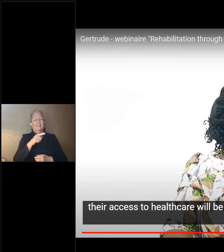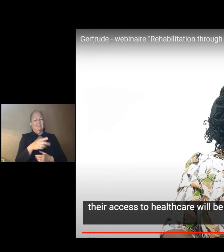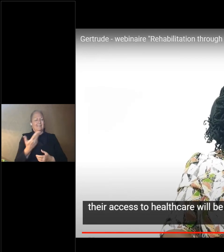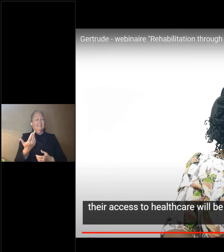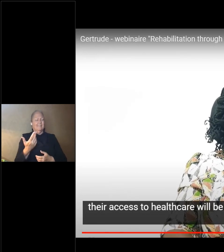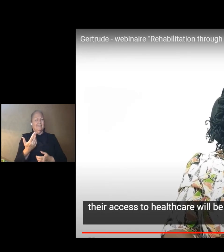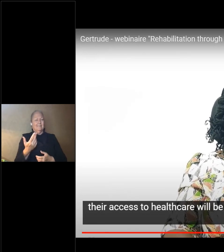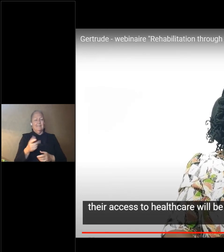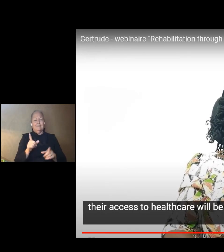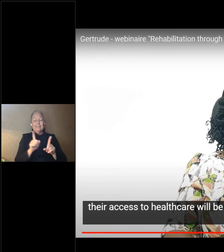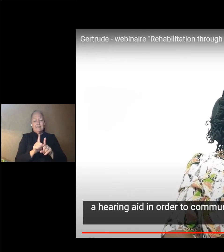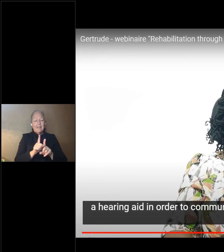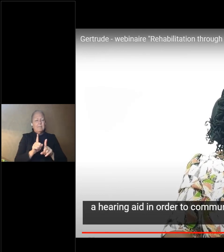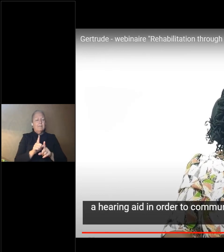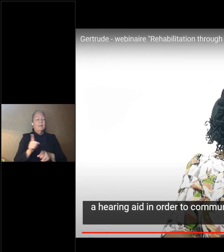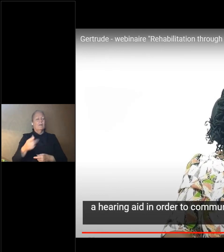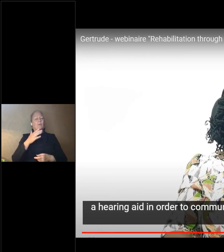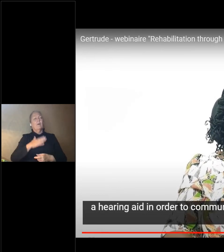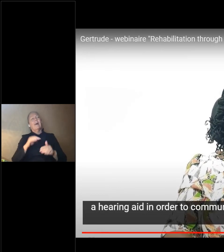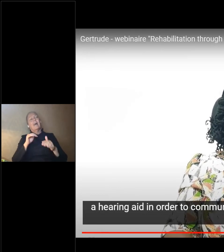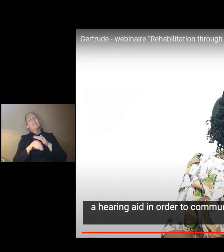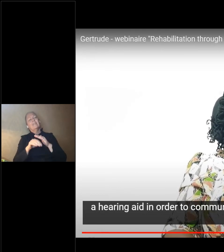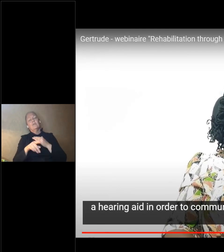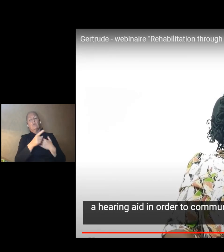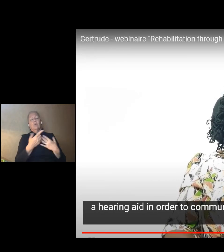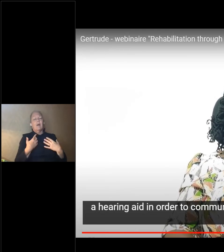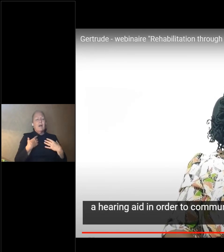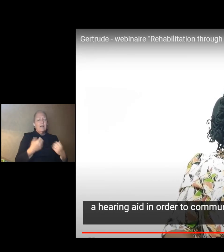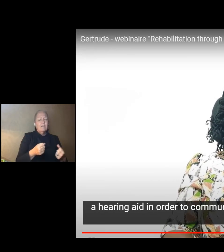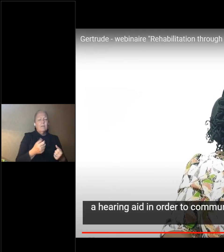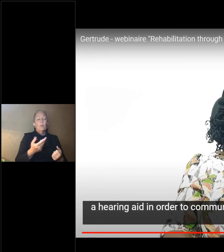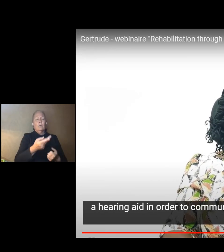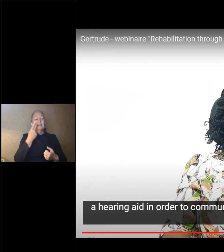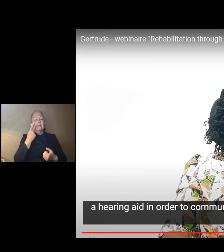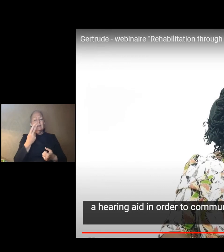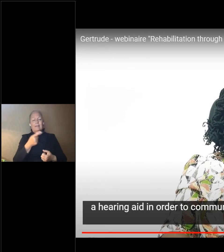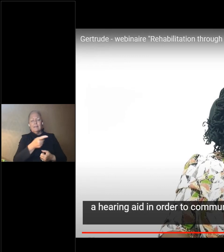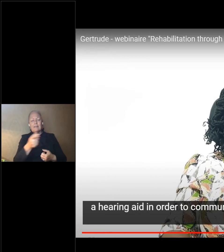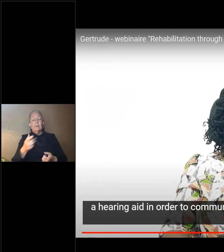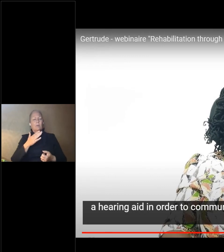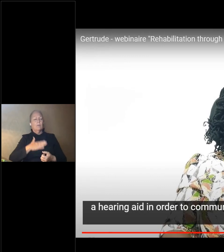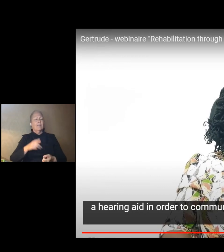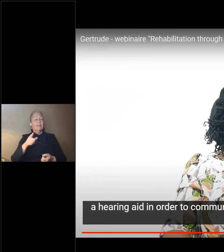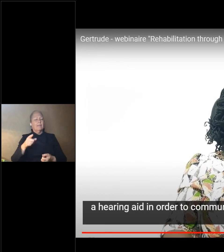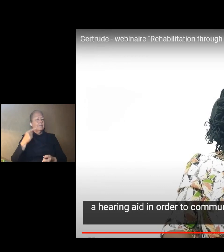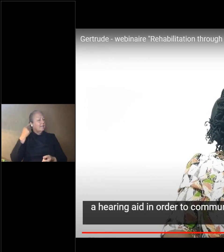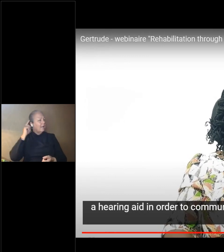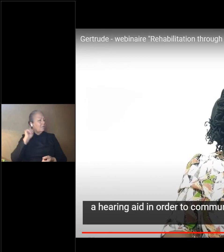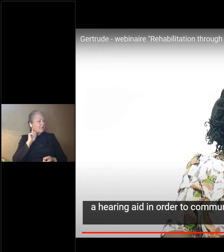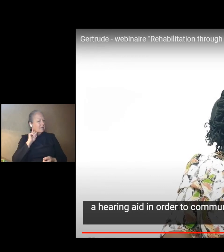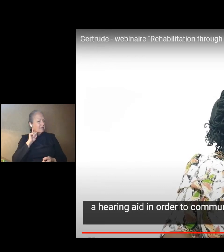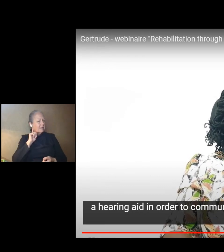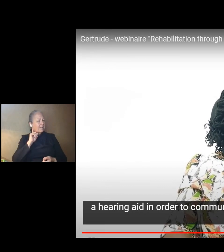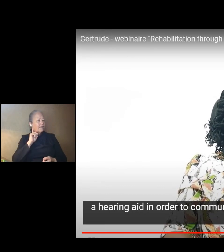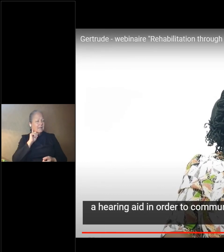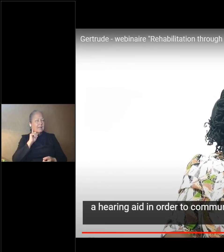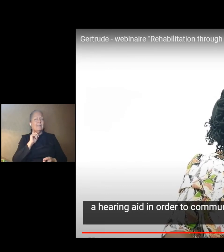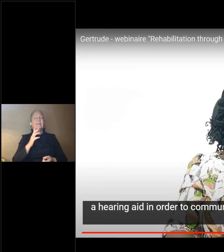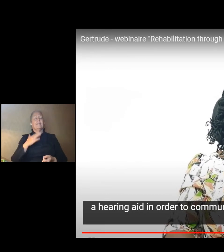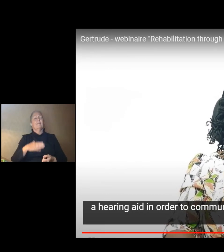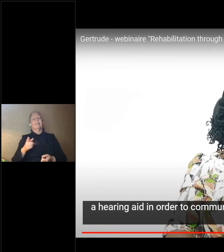who requires a hearing aid in order to communicate adequately with the health personnel could